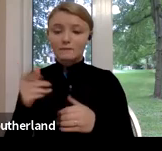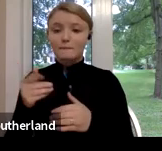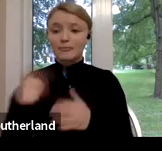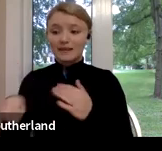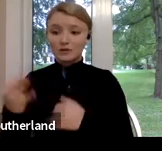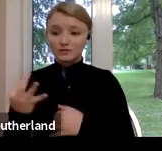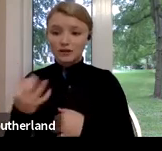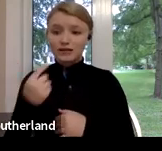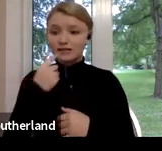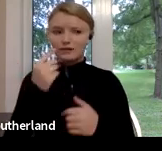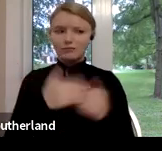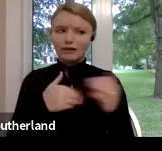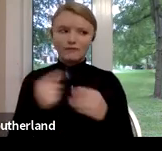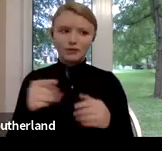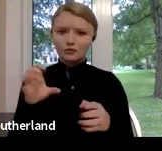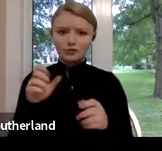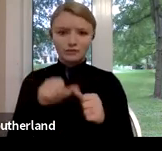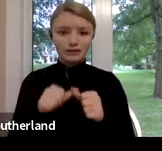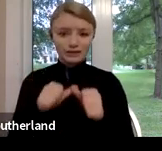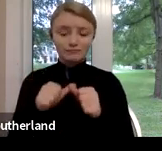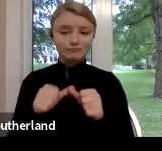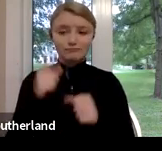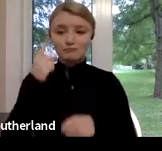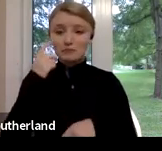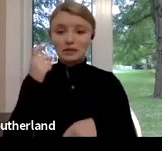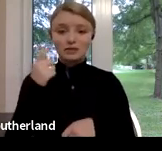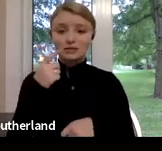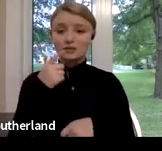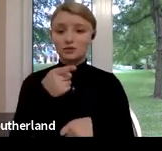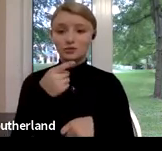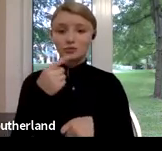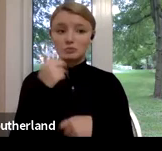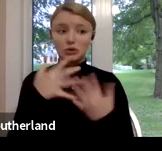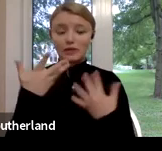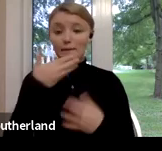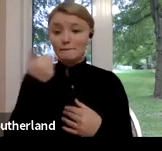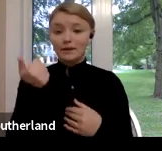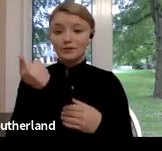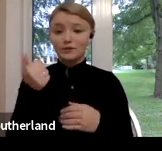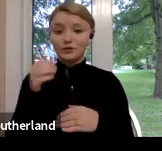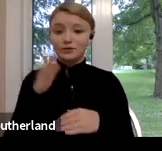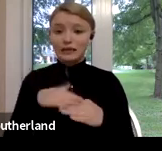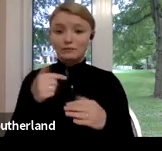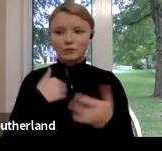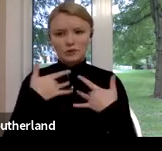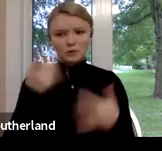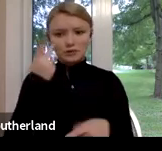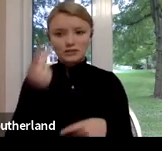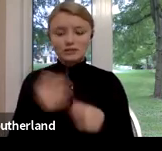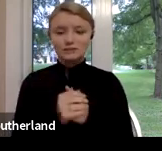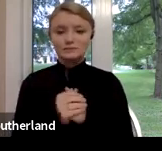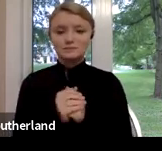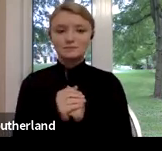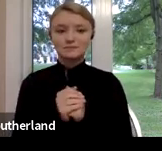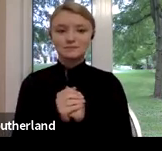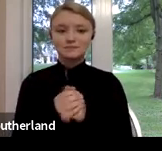whatever you are doing, keep doing, because you are so much better than what we normally see. So